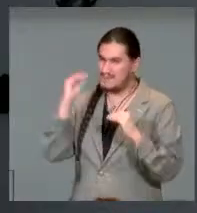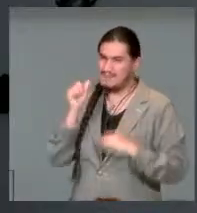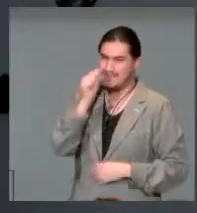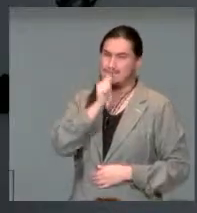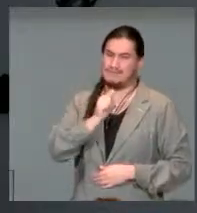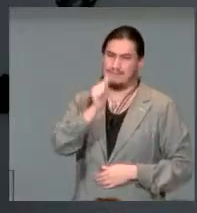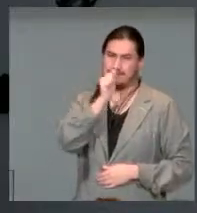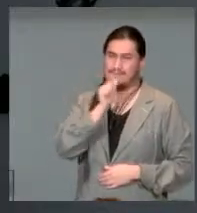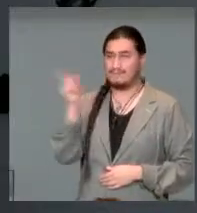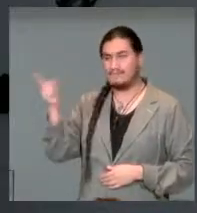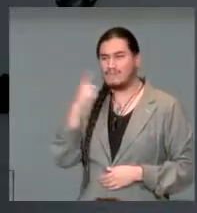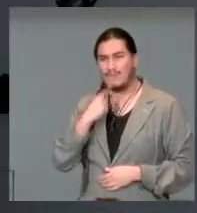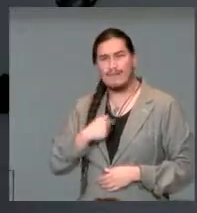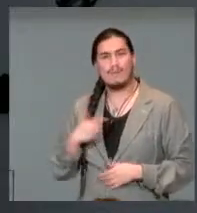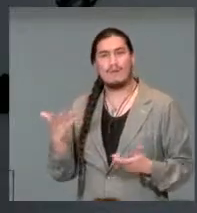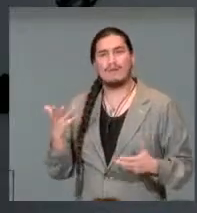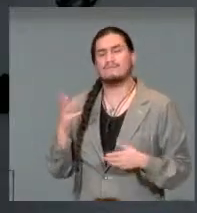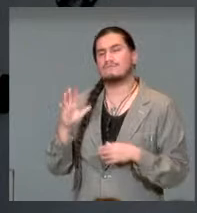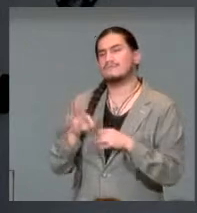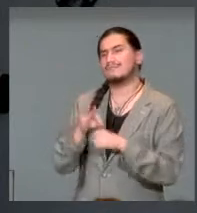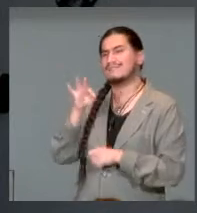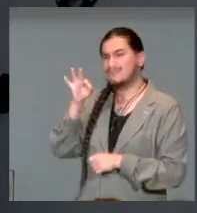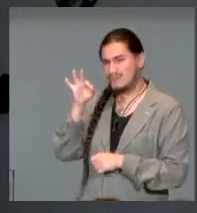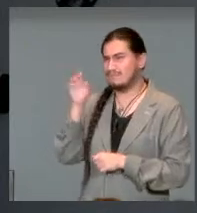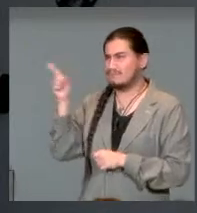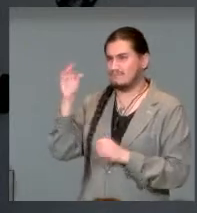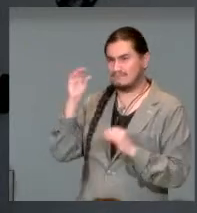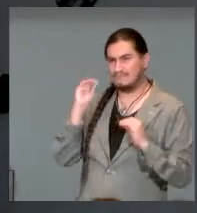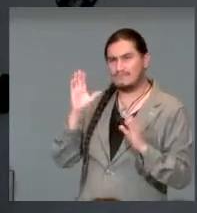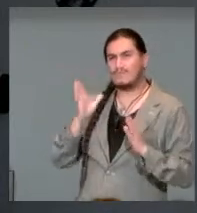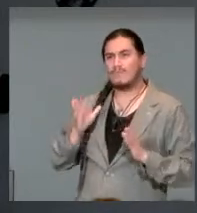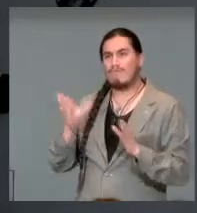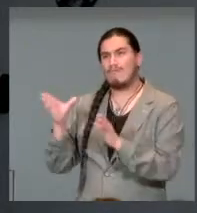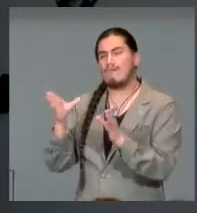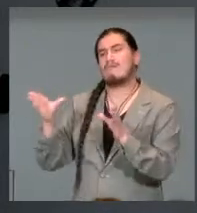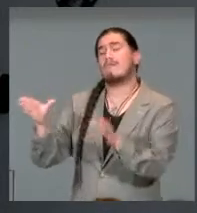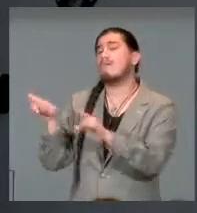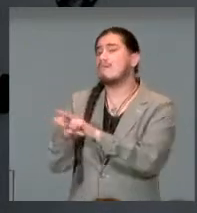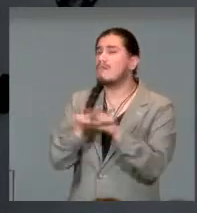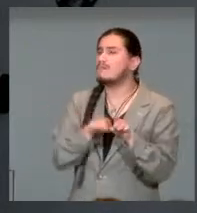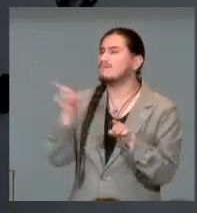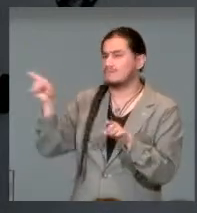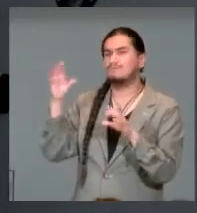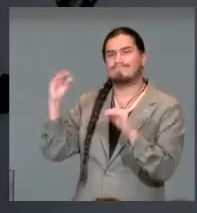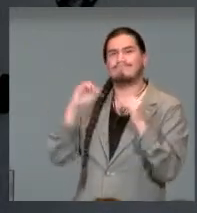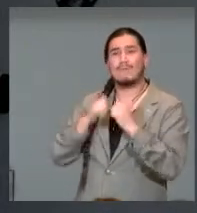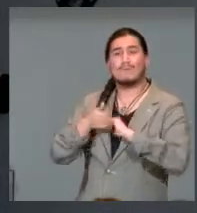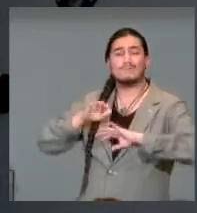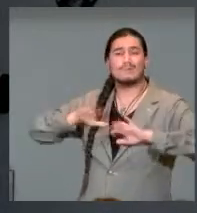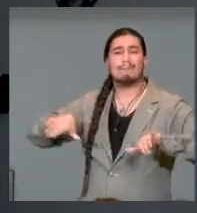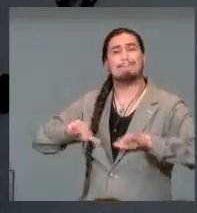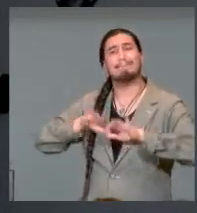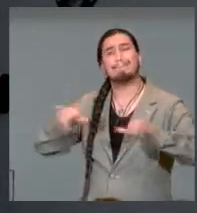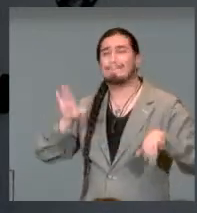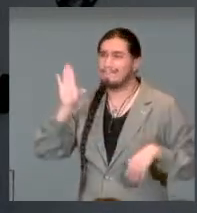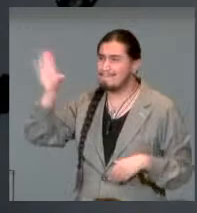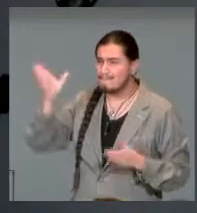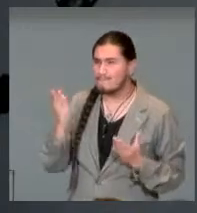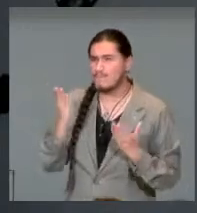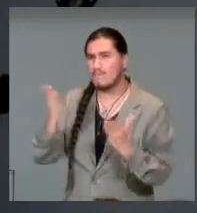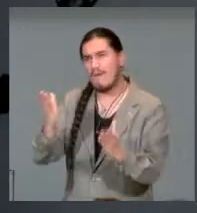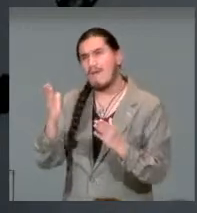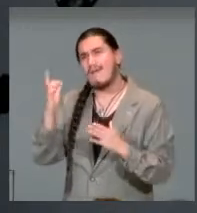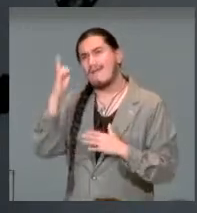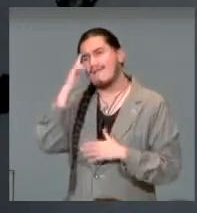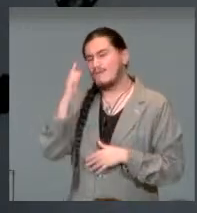She said it's the spirit's way. She also taught me how to swim. It was her way of